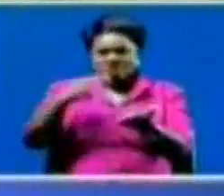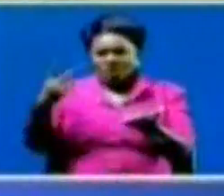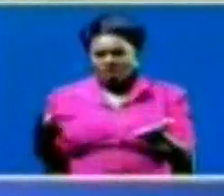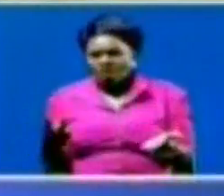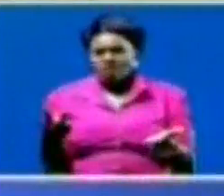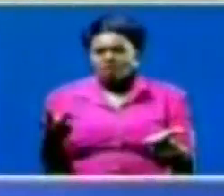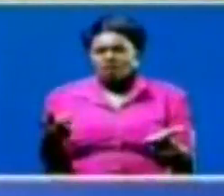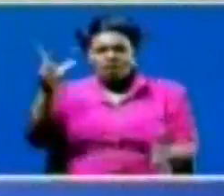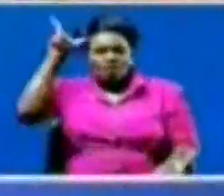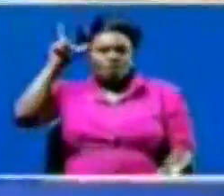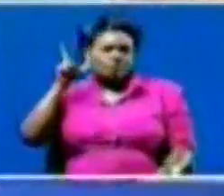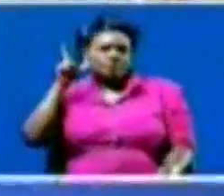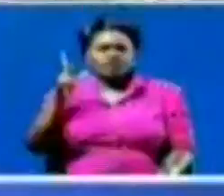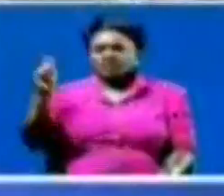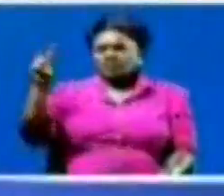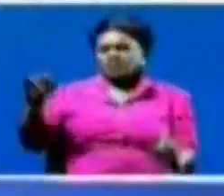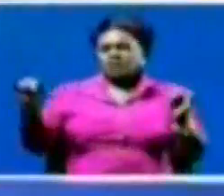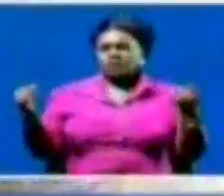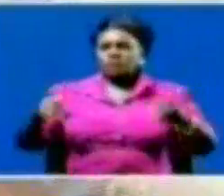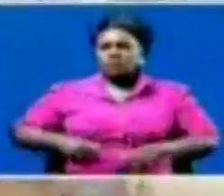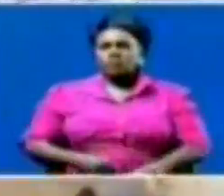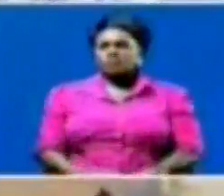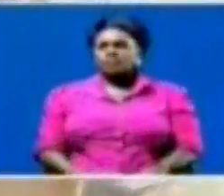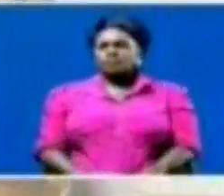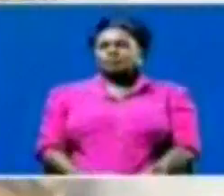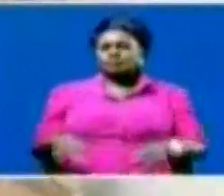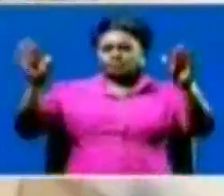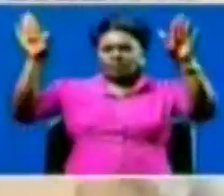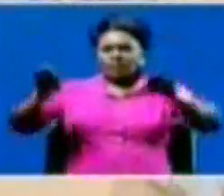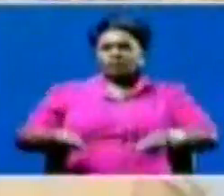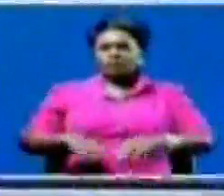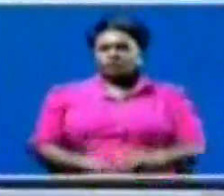futile. Elvis Kosgei, KTN News, Uasin Gishu County.